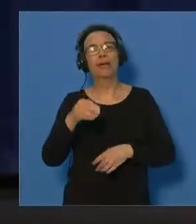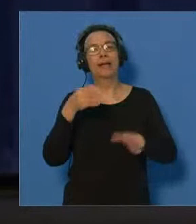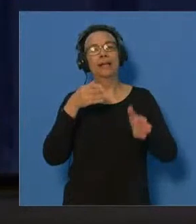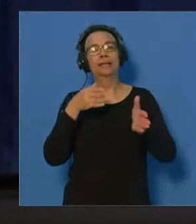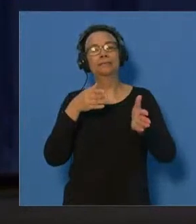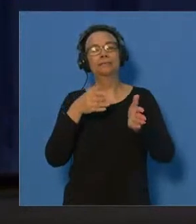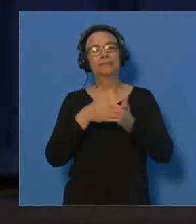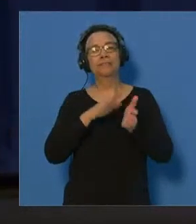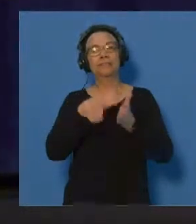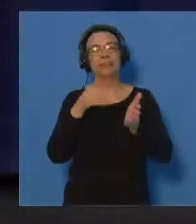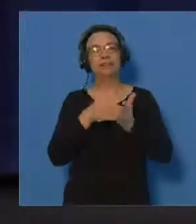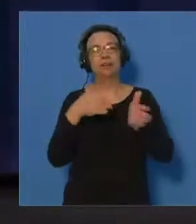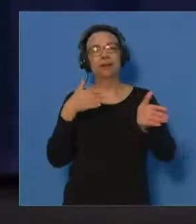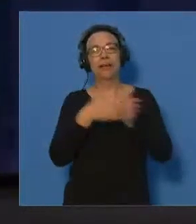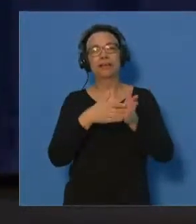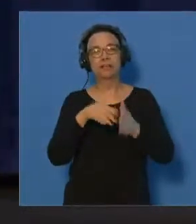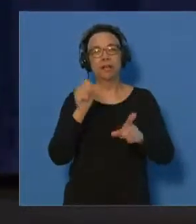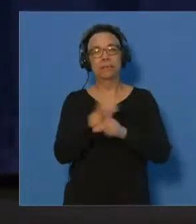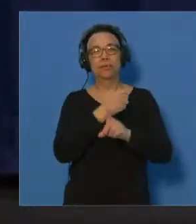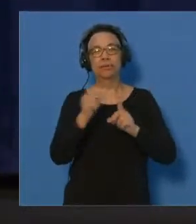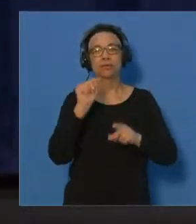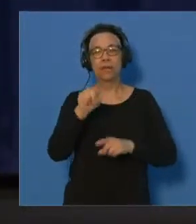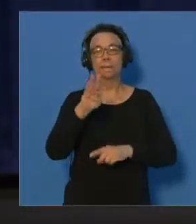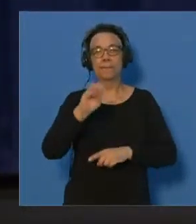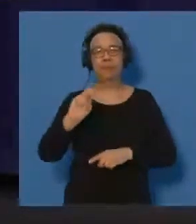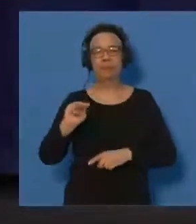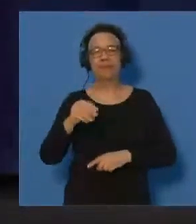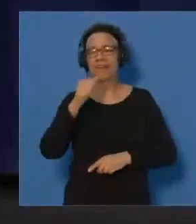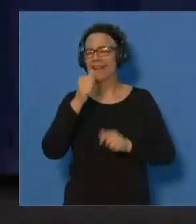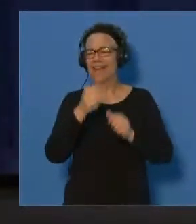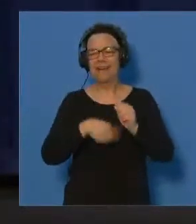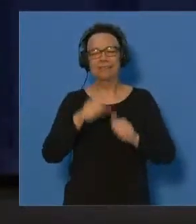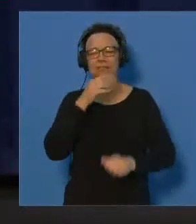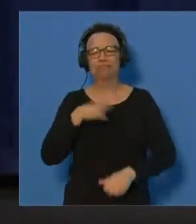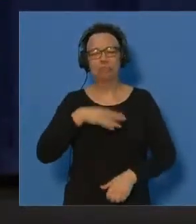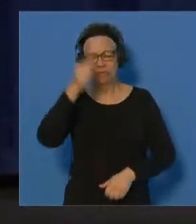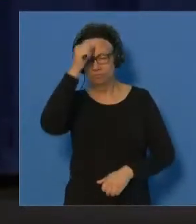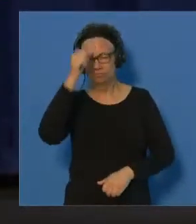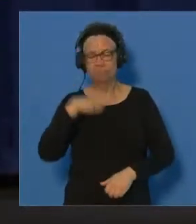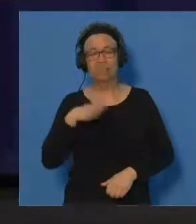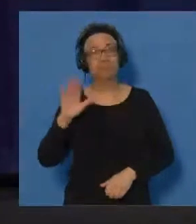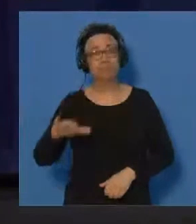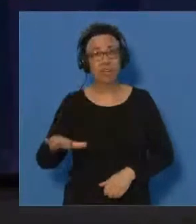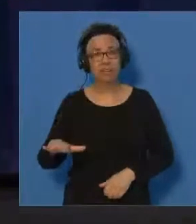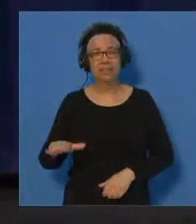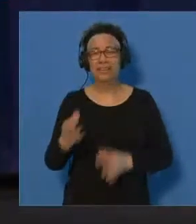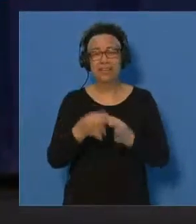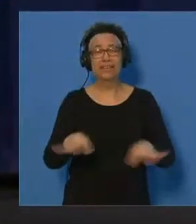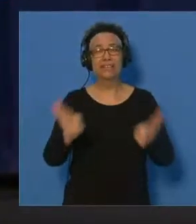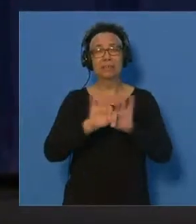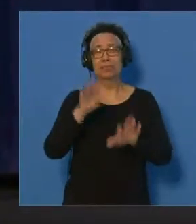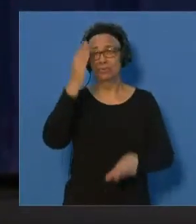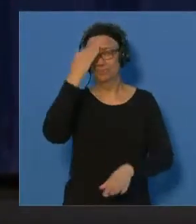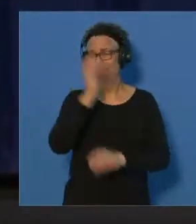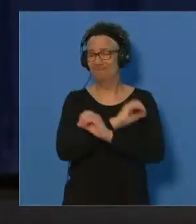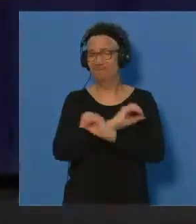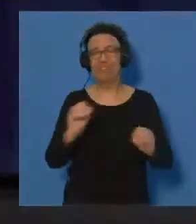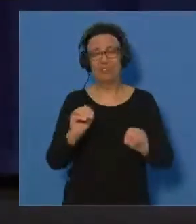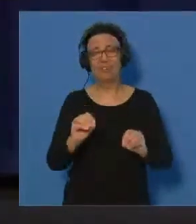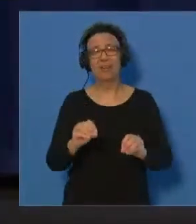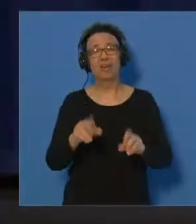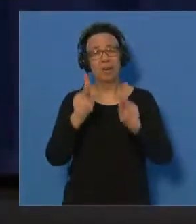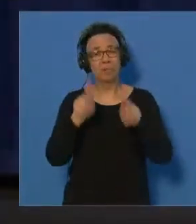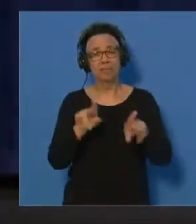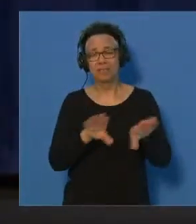info@centeragainstabuse.bm. To every woman, child, and man, it is important to note that nothing that a victim does deserves